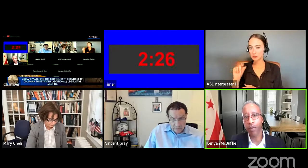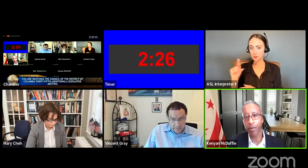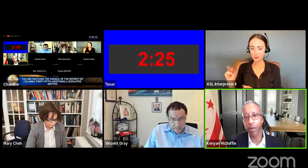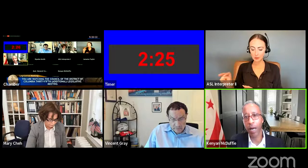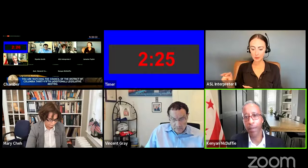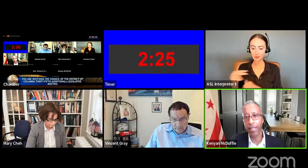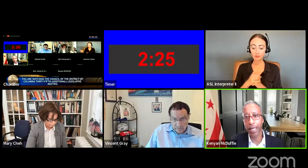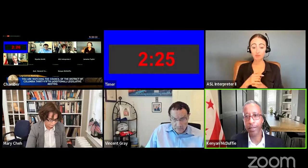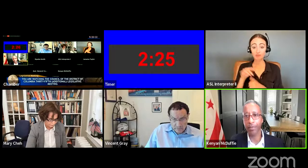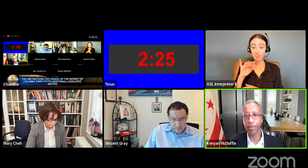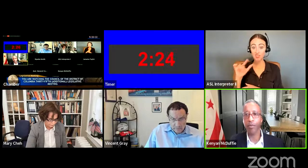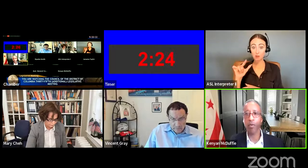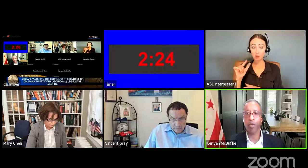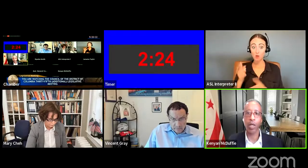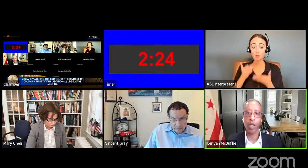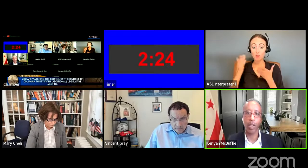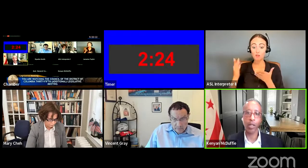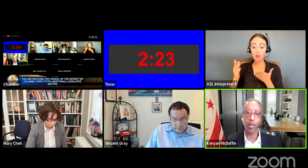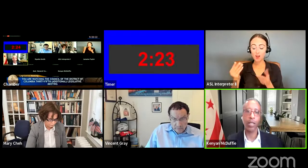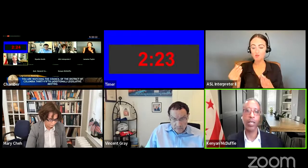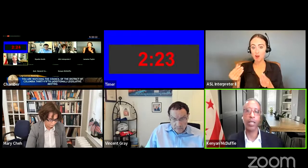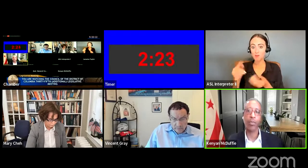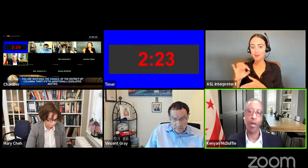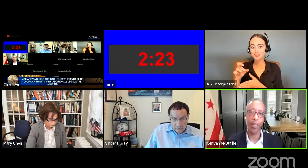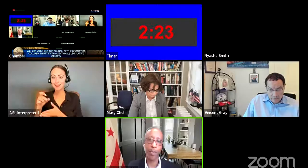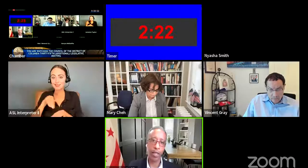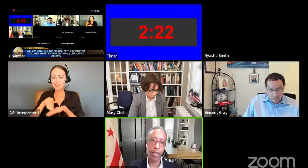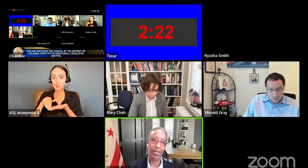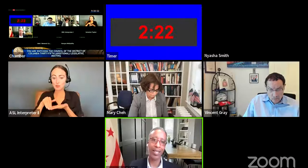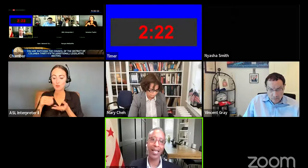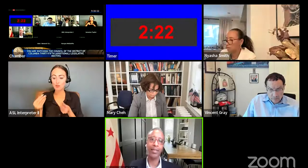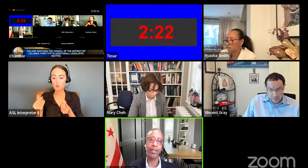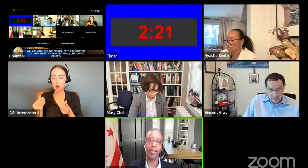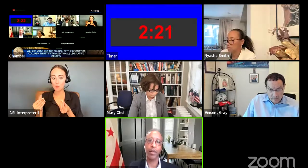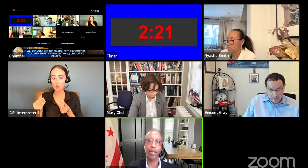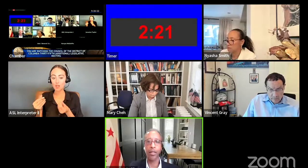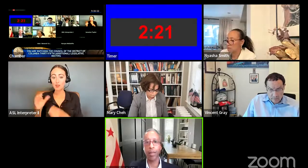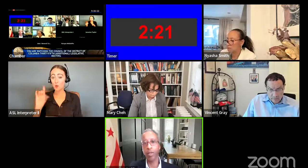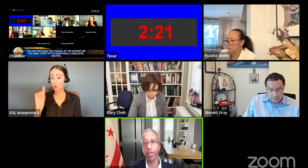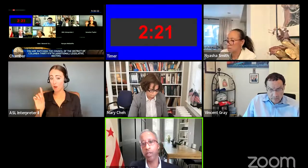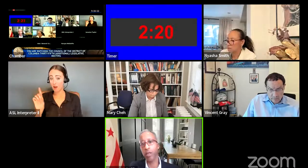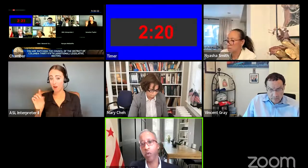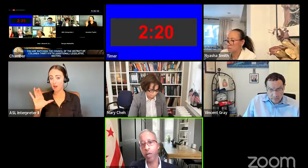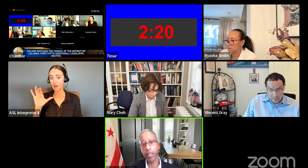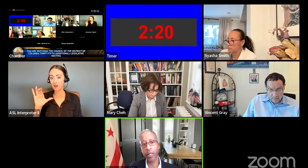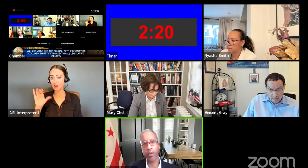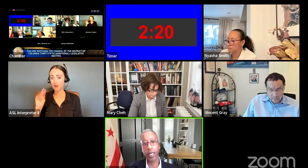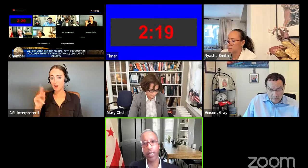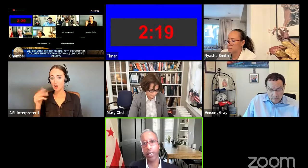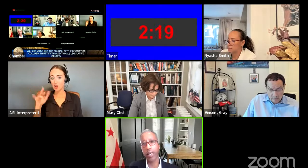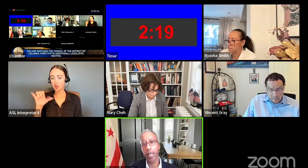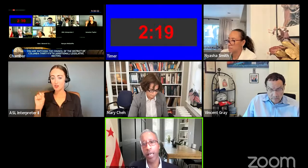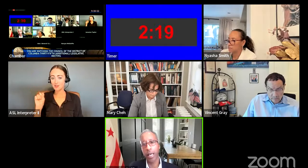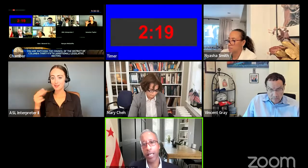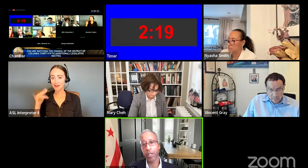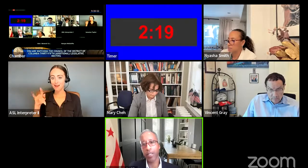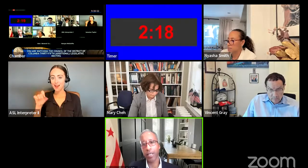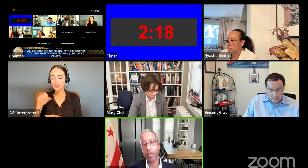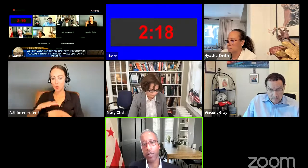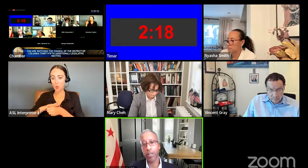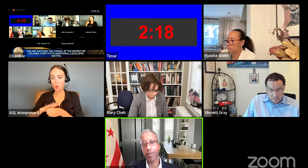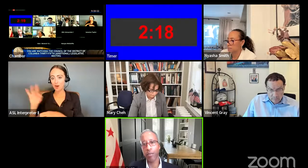bill will provide a real property tax exemption for the property in Congress Heights neighborhood of Ward 8, located